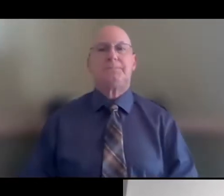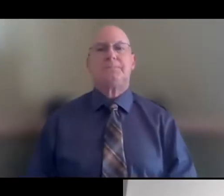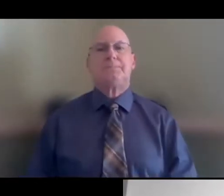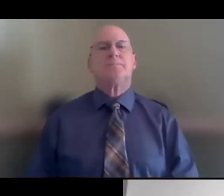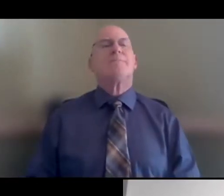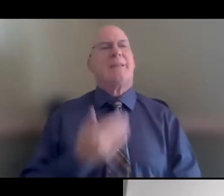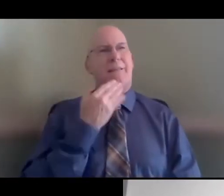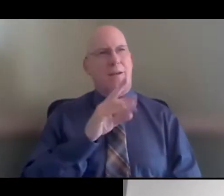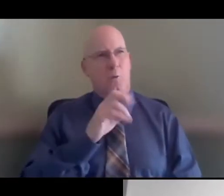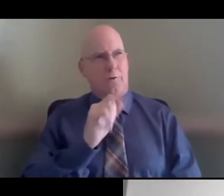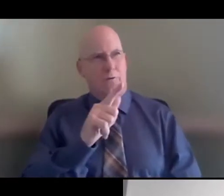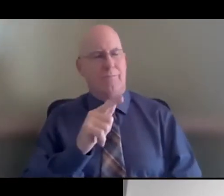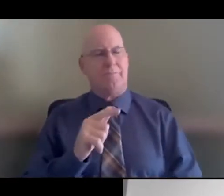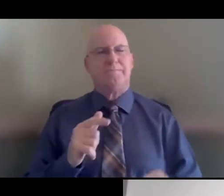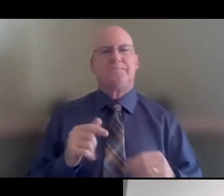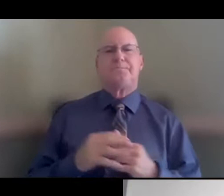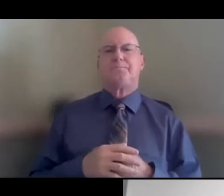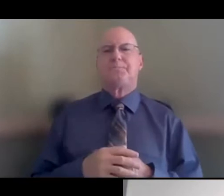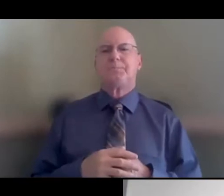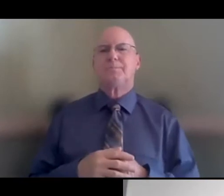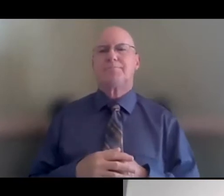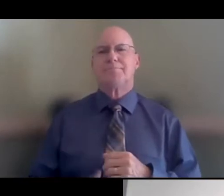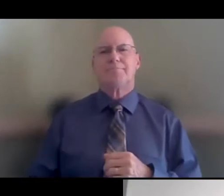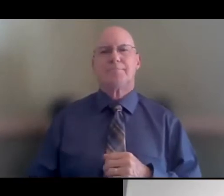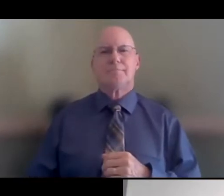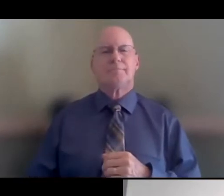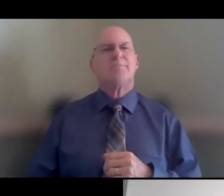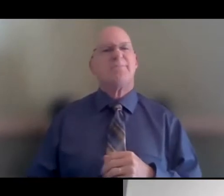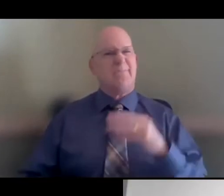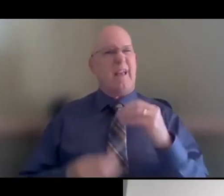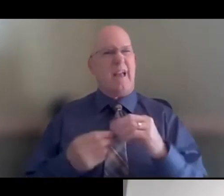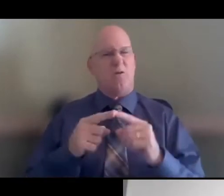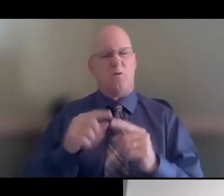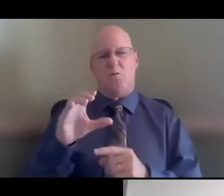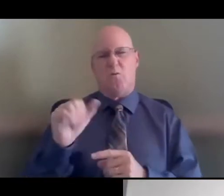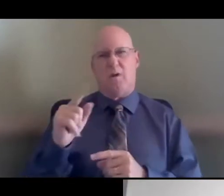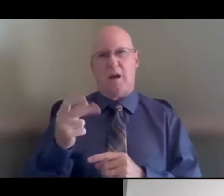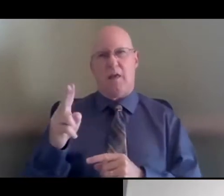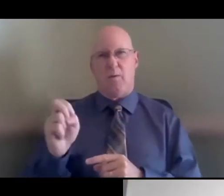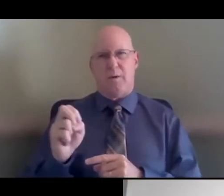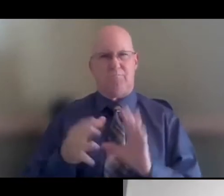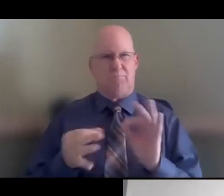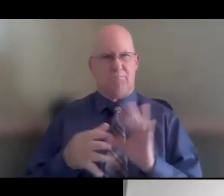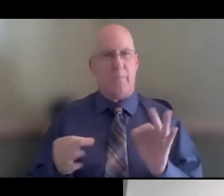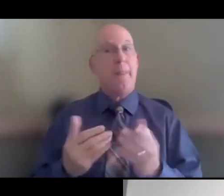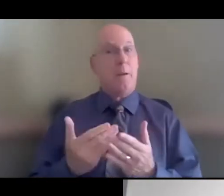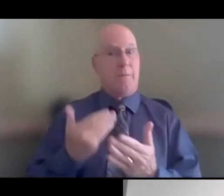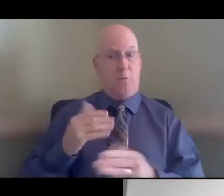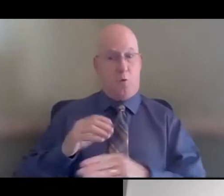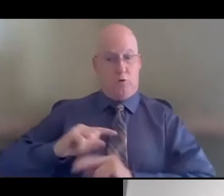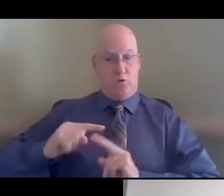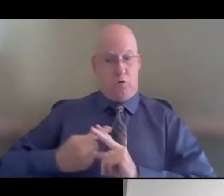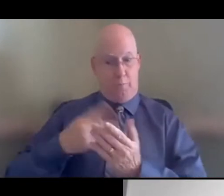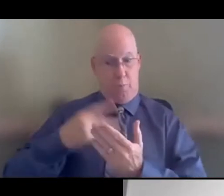Thanks, Rachel. And kind of adding to what Katherine was saying, I remember before the program launched, we were sitting with focus